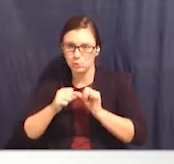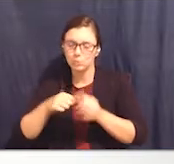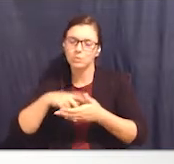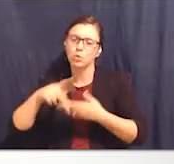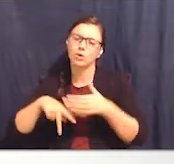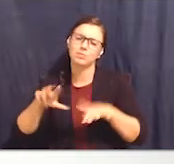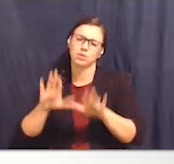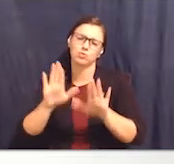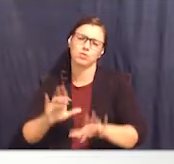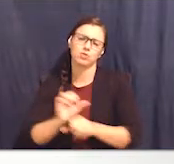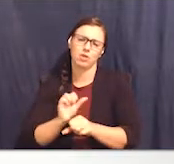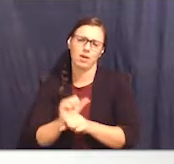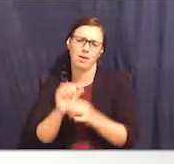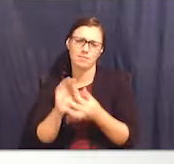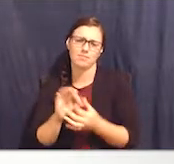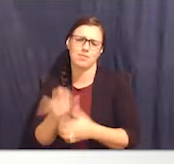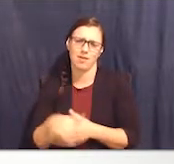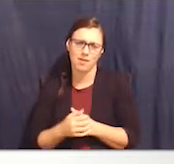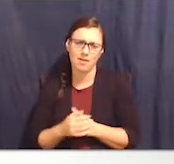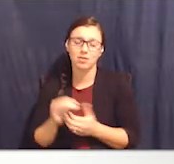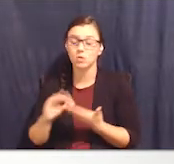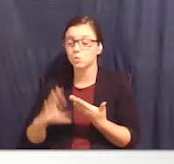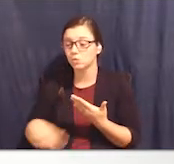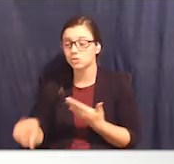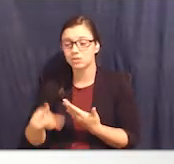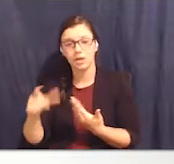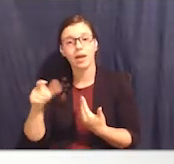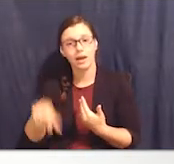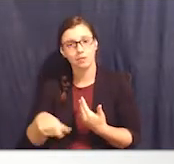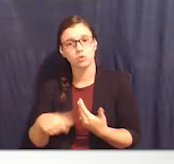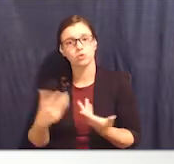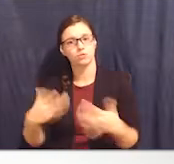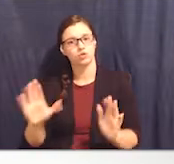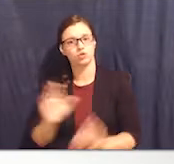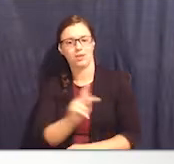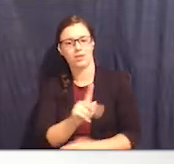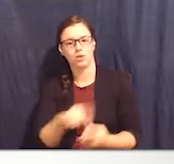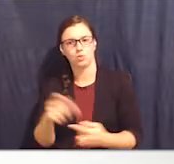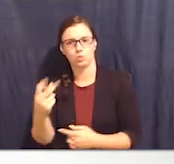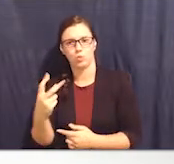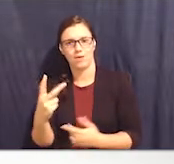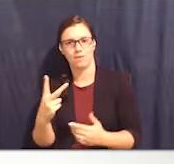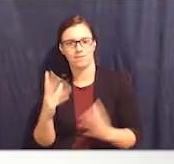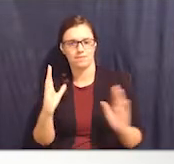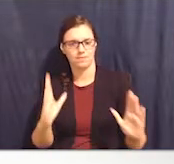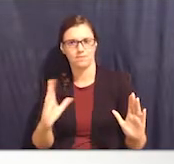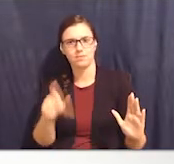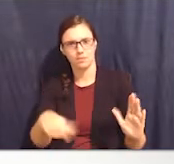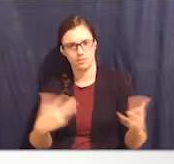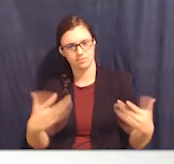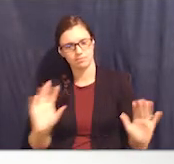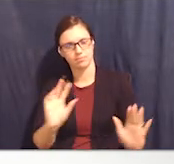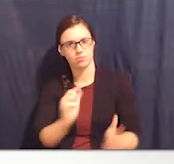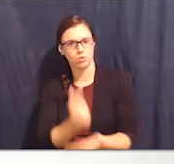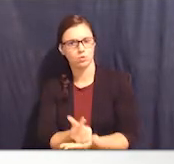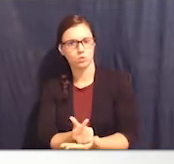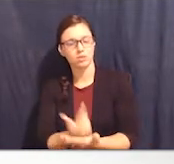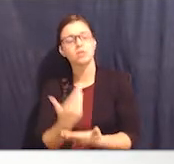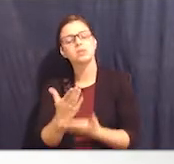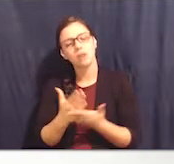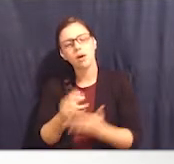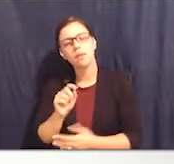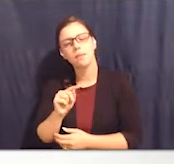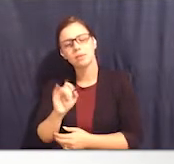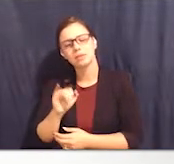has to have a diploma. It says that students have to have exited K-12. Now, most of the programs require some type of a